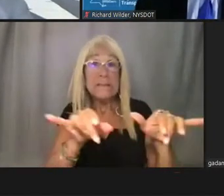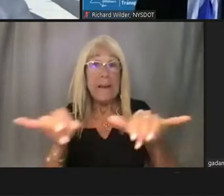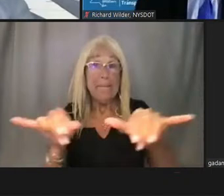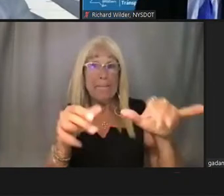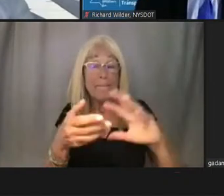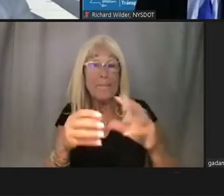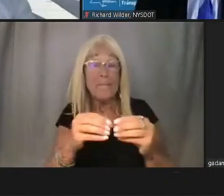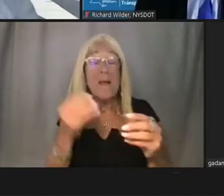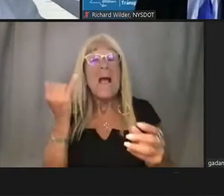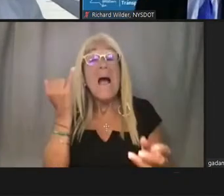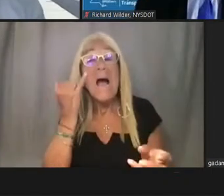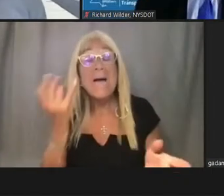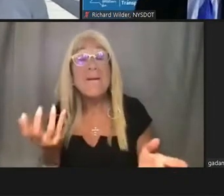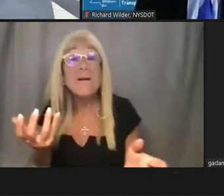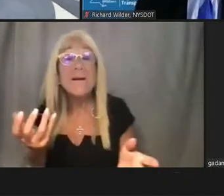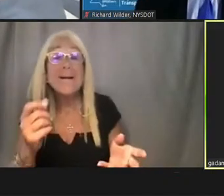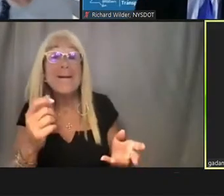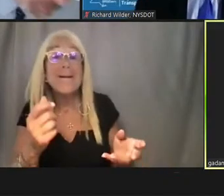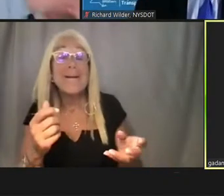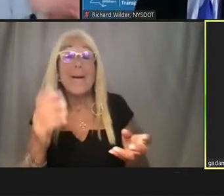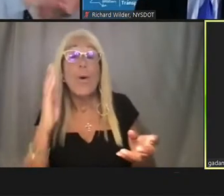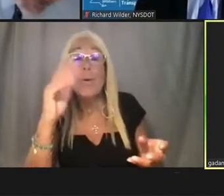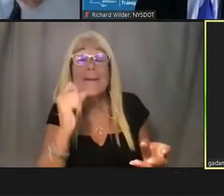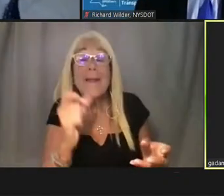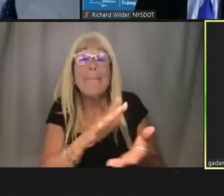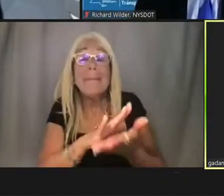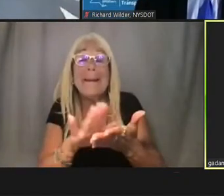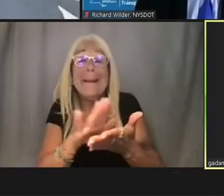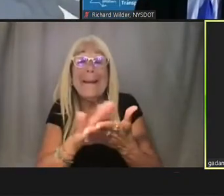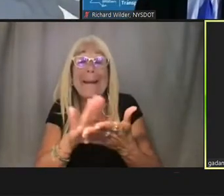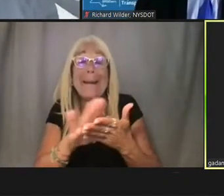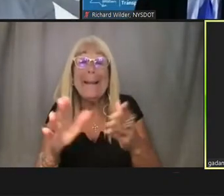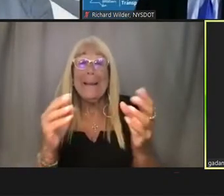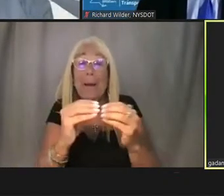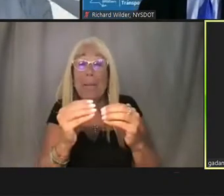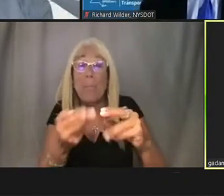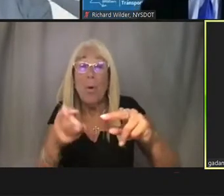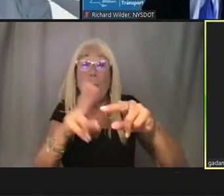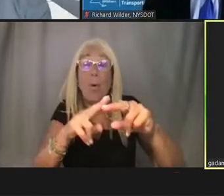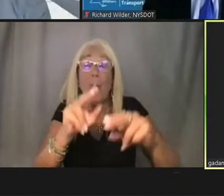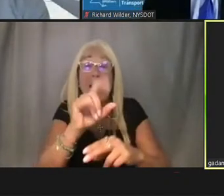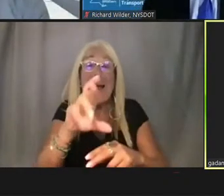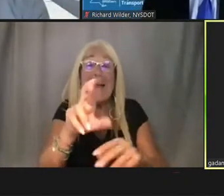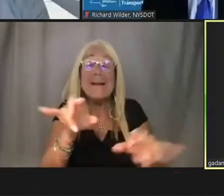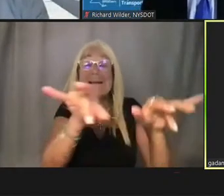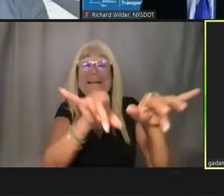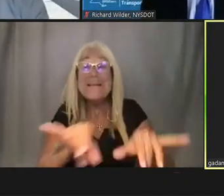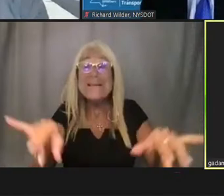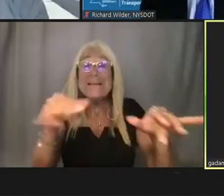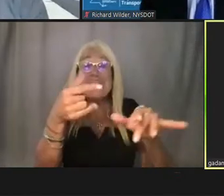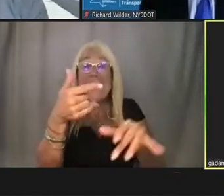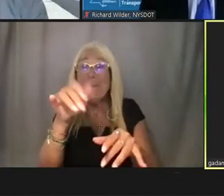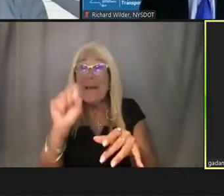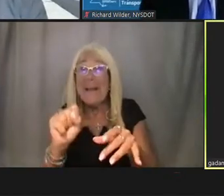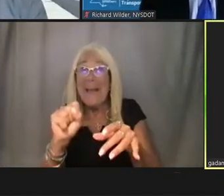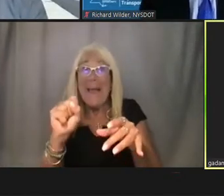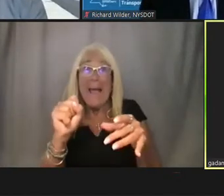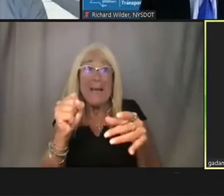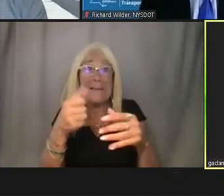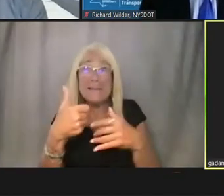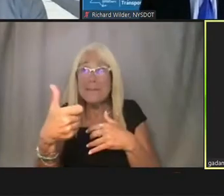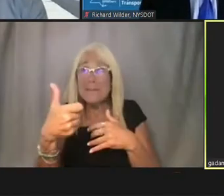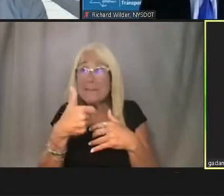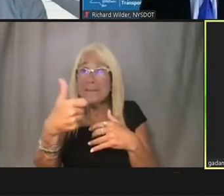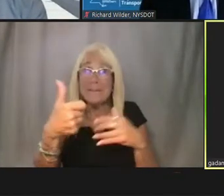if there will not be cleaner air it will simply be the same amount of gas vehicles going through there so another tenant is that